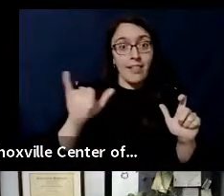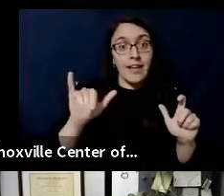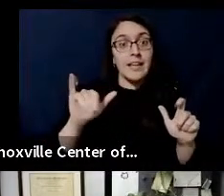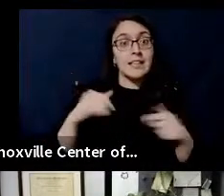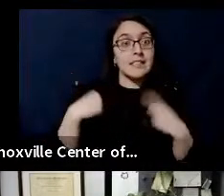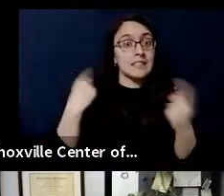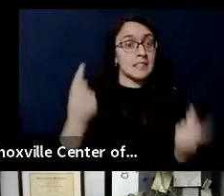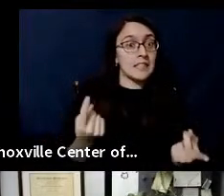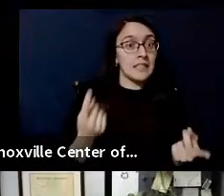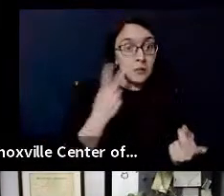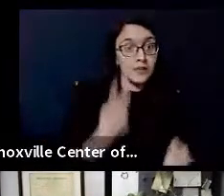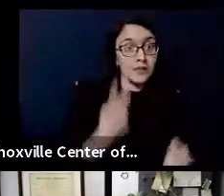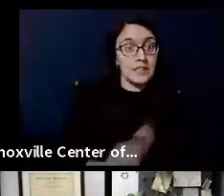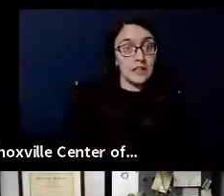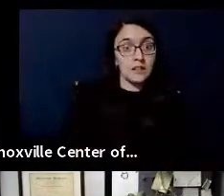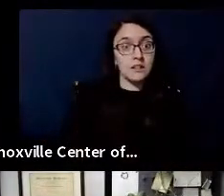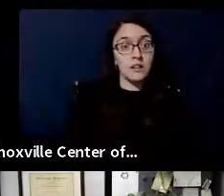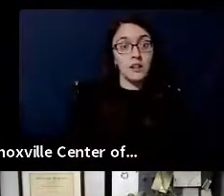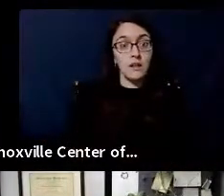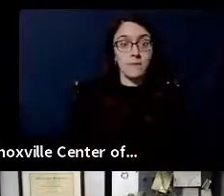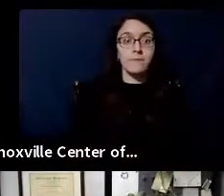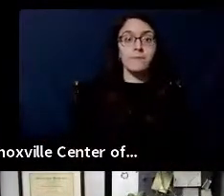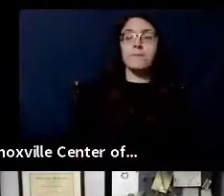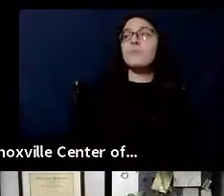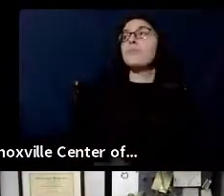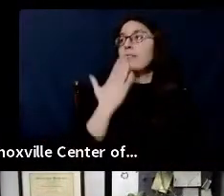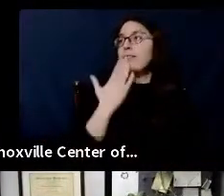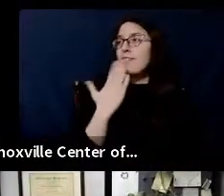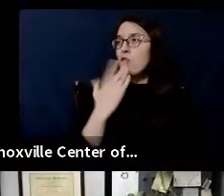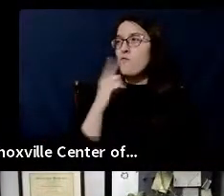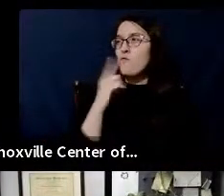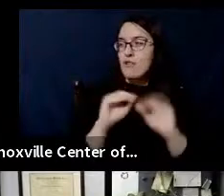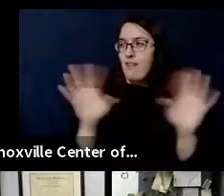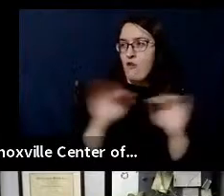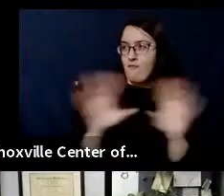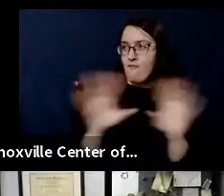Thank you for clarifying that. So given everything you presented,